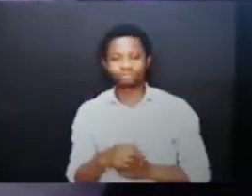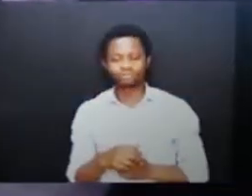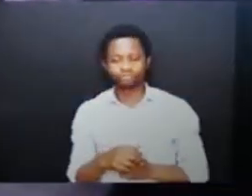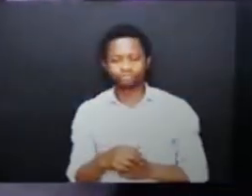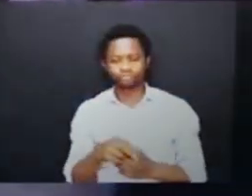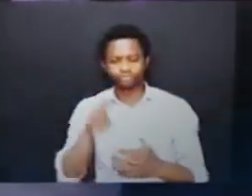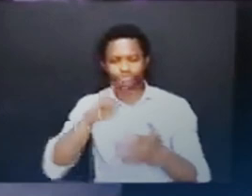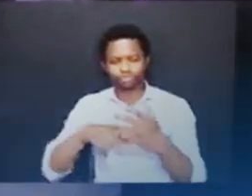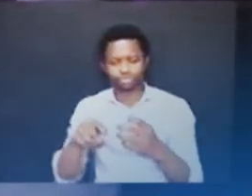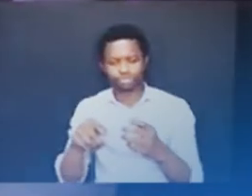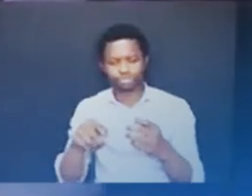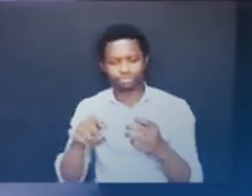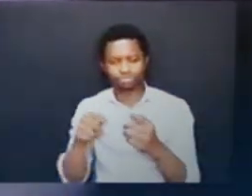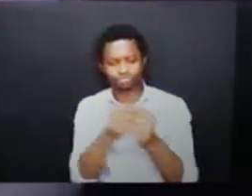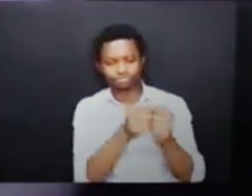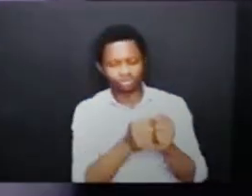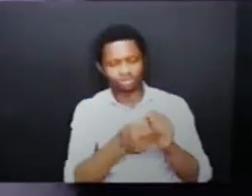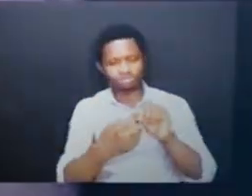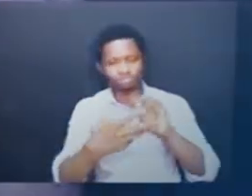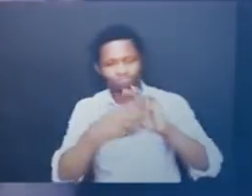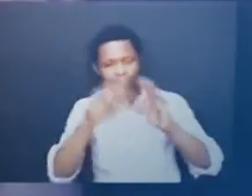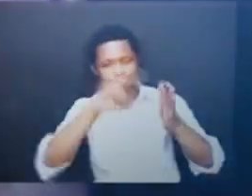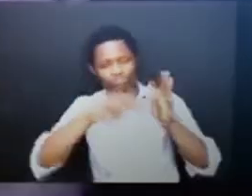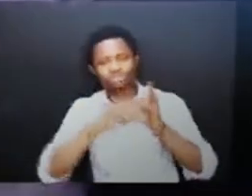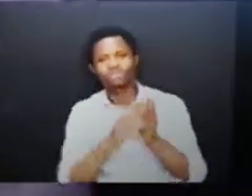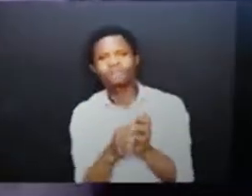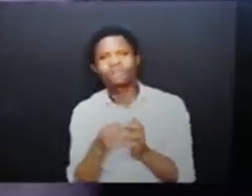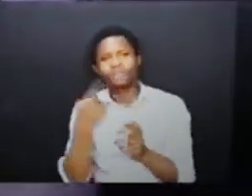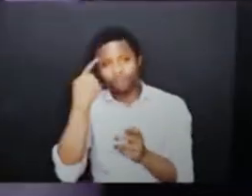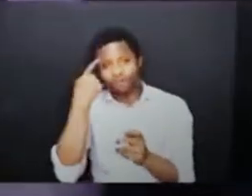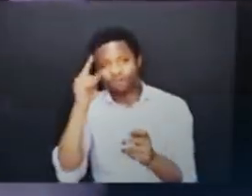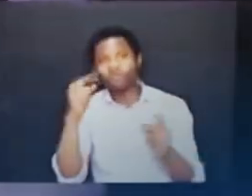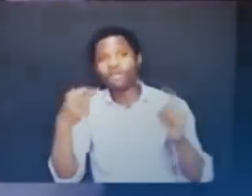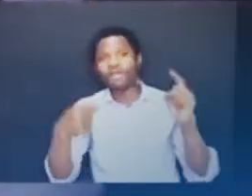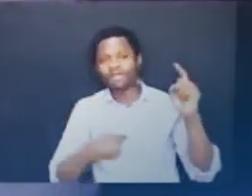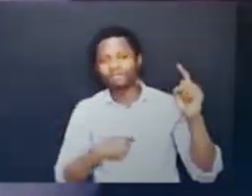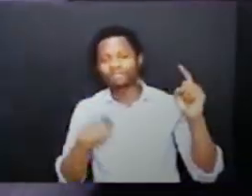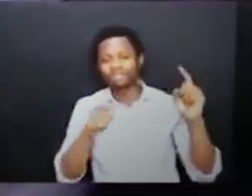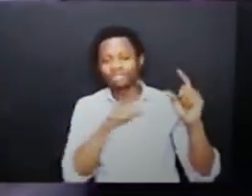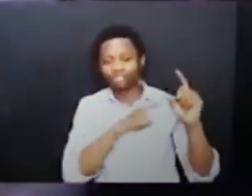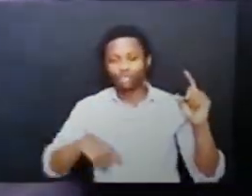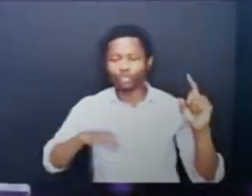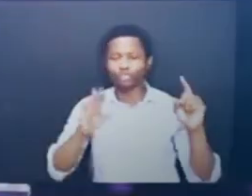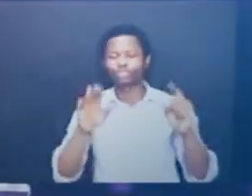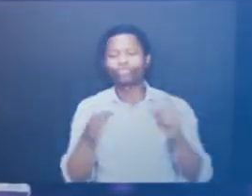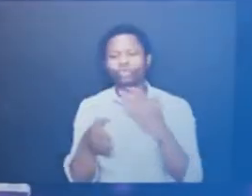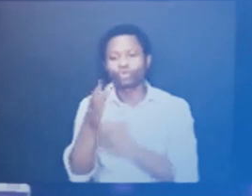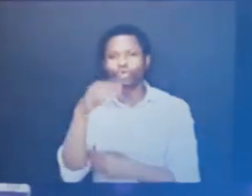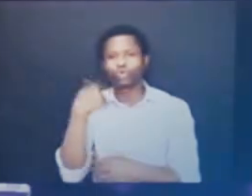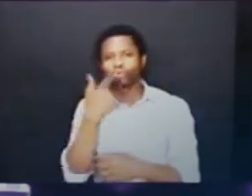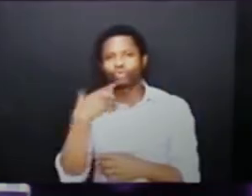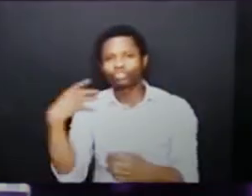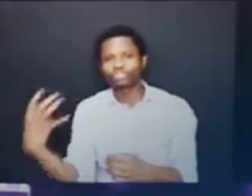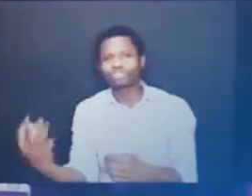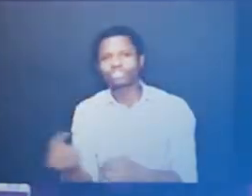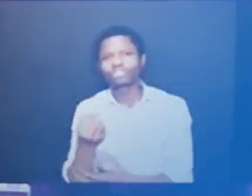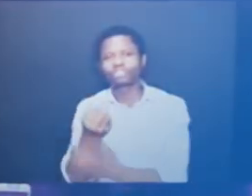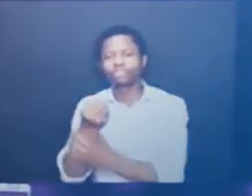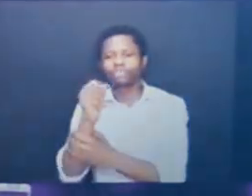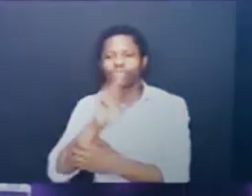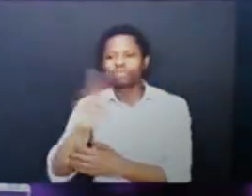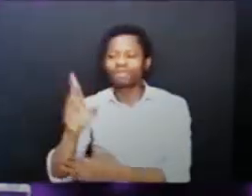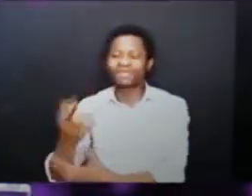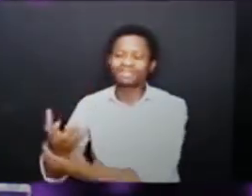read together. Those of you who can read, for ready, go. For I am the Lord your God, who takes hold of your right